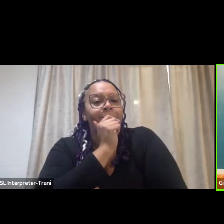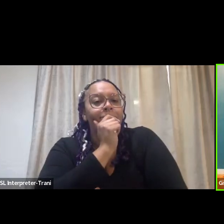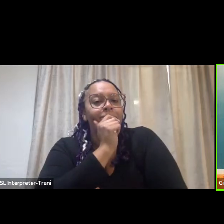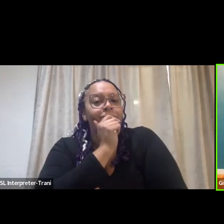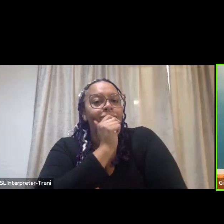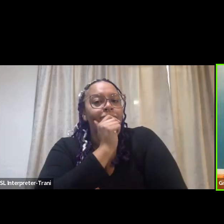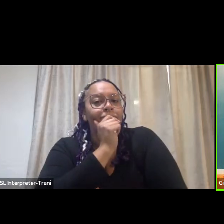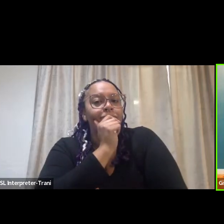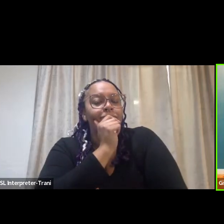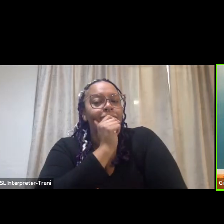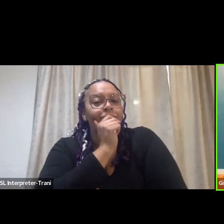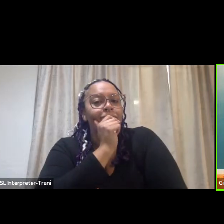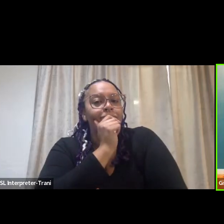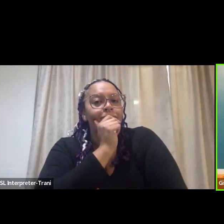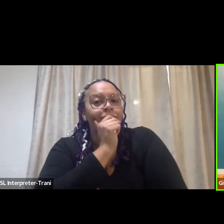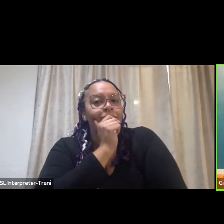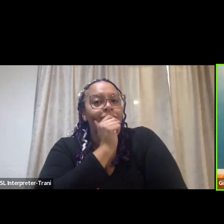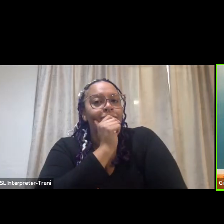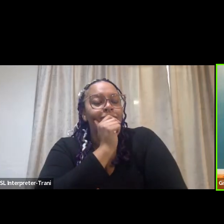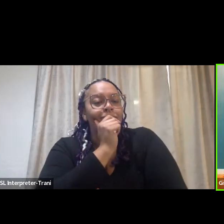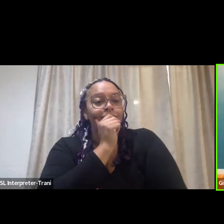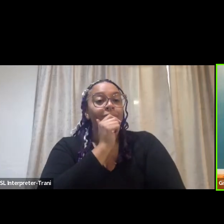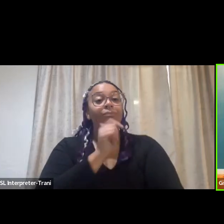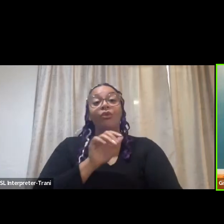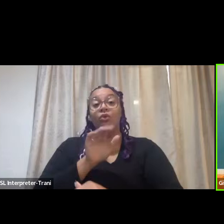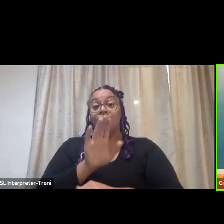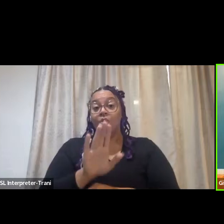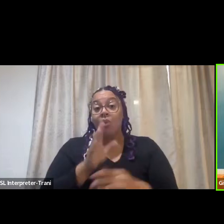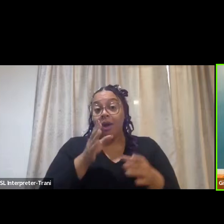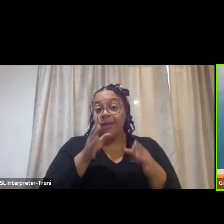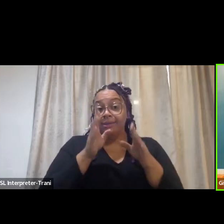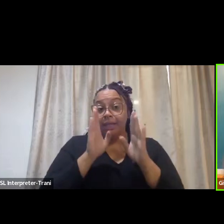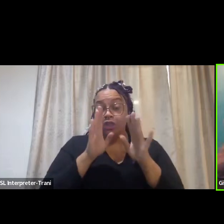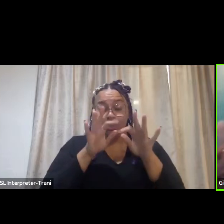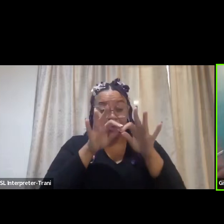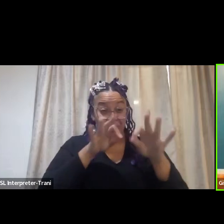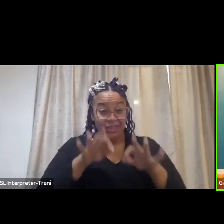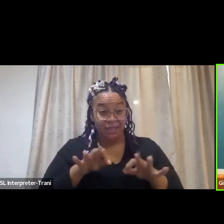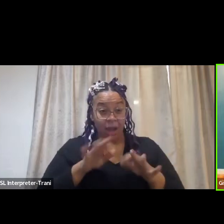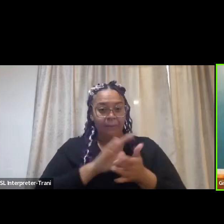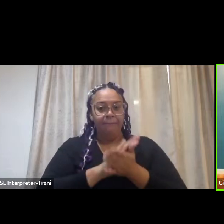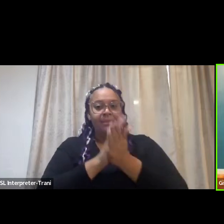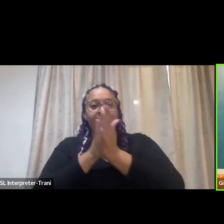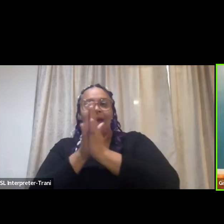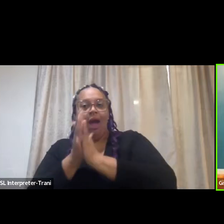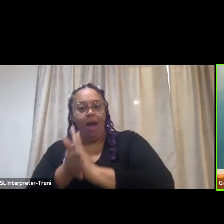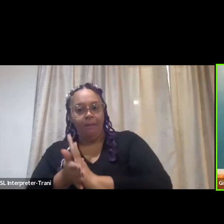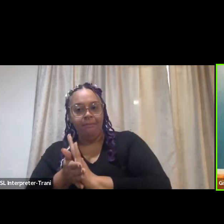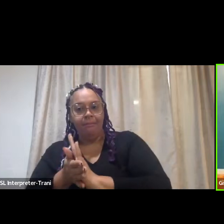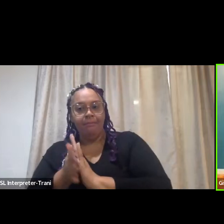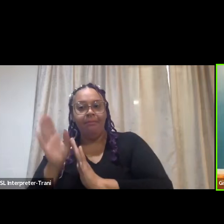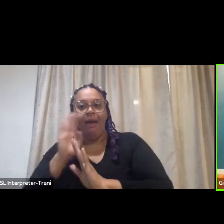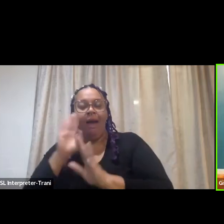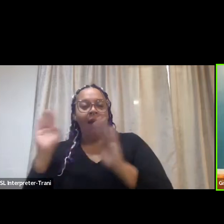When does your attention to detail turn into hypervigilance?